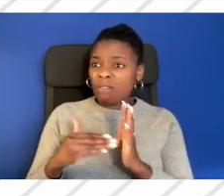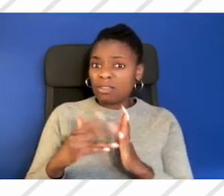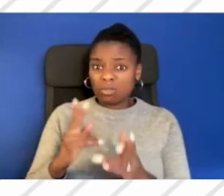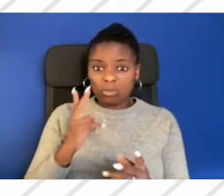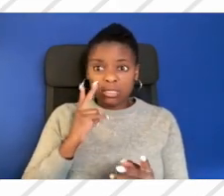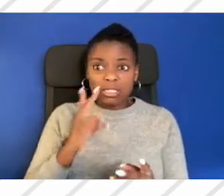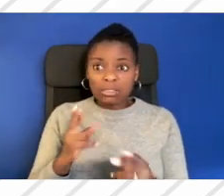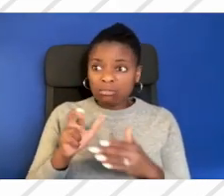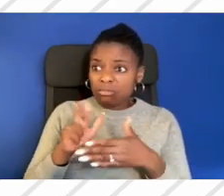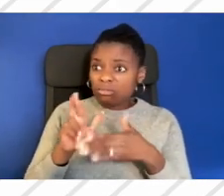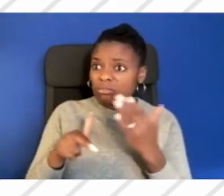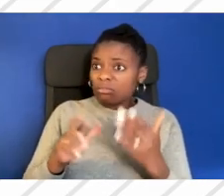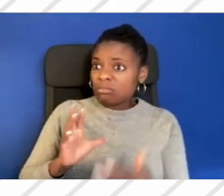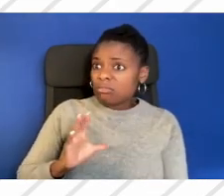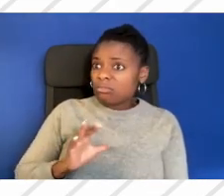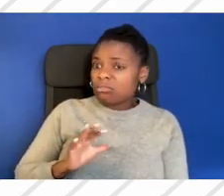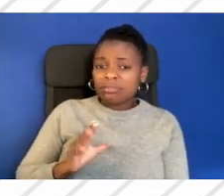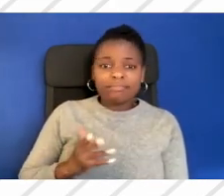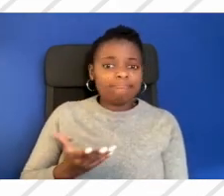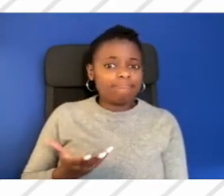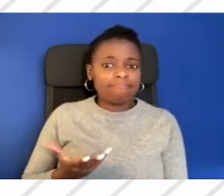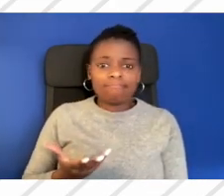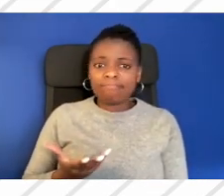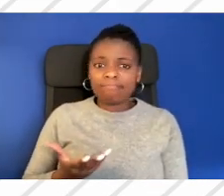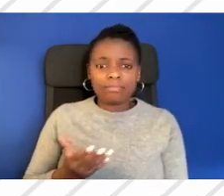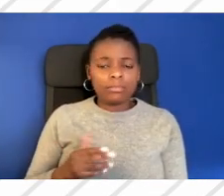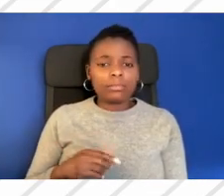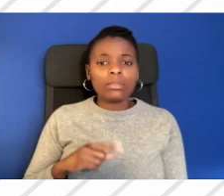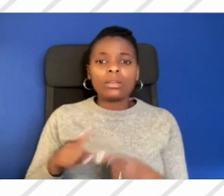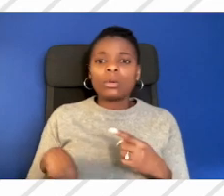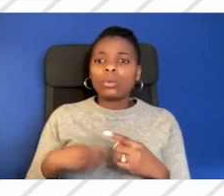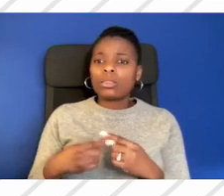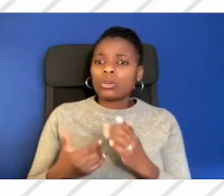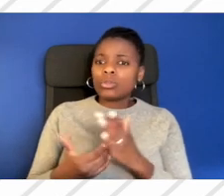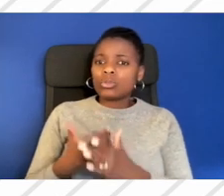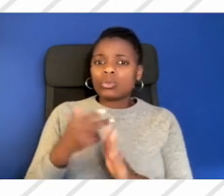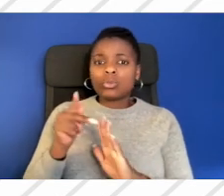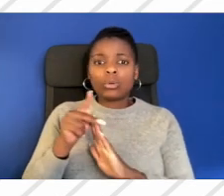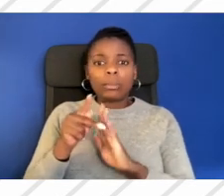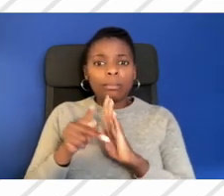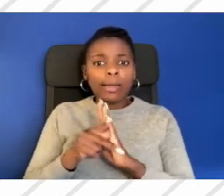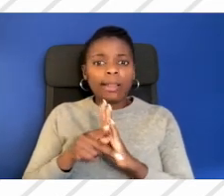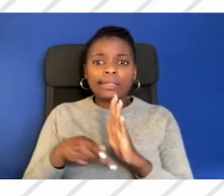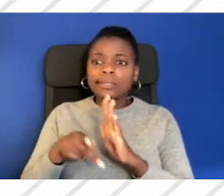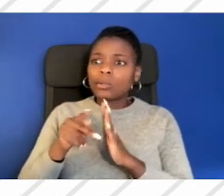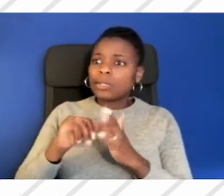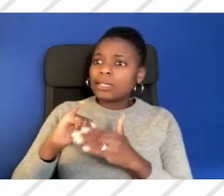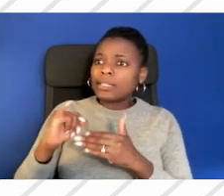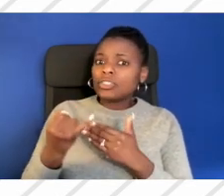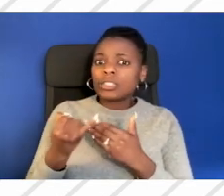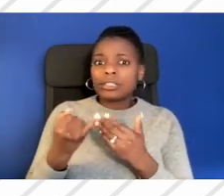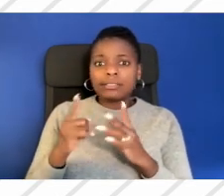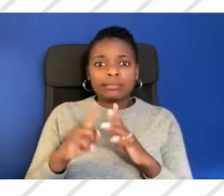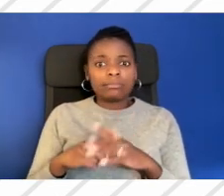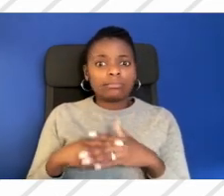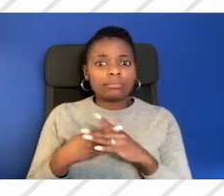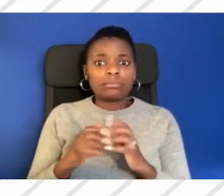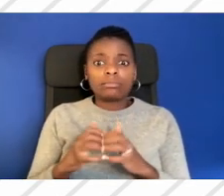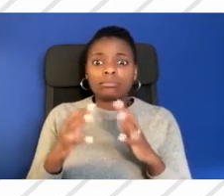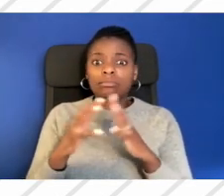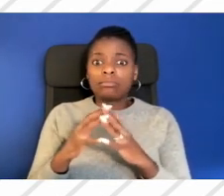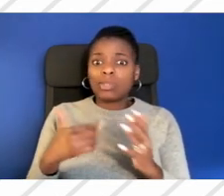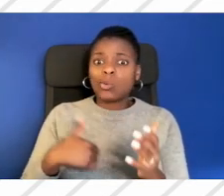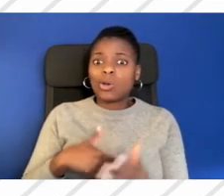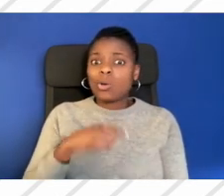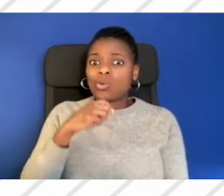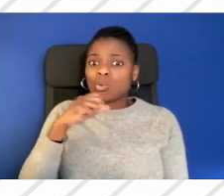labor. By the time that there's new policies or initiatives that come about, we're too old to take